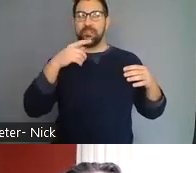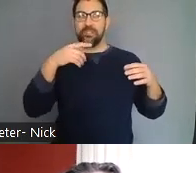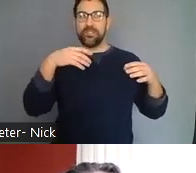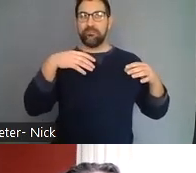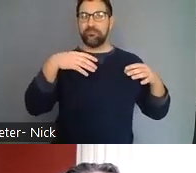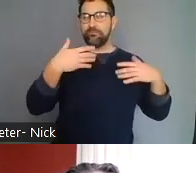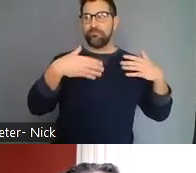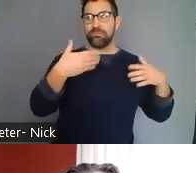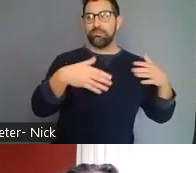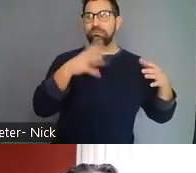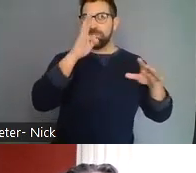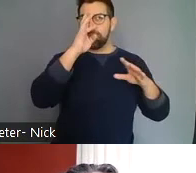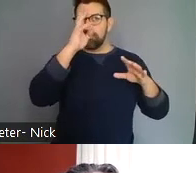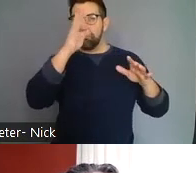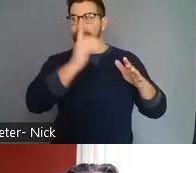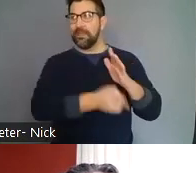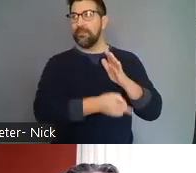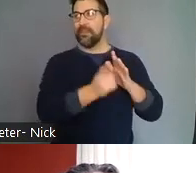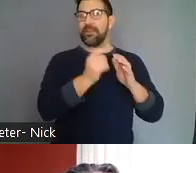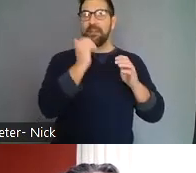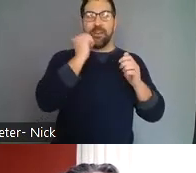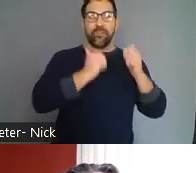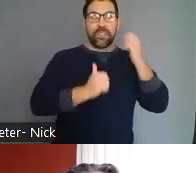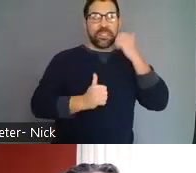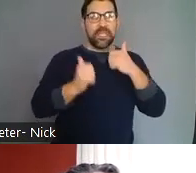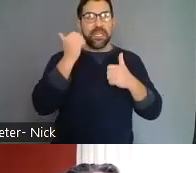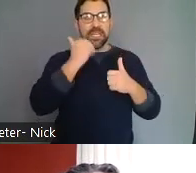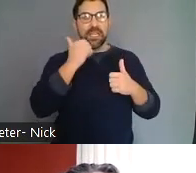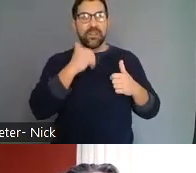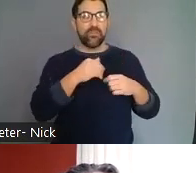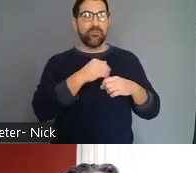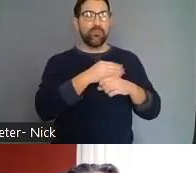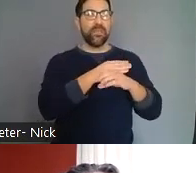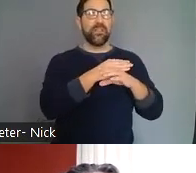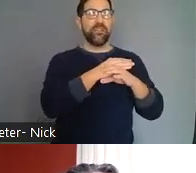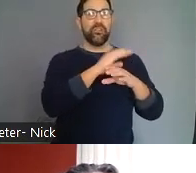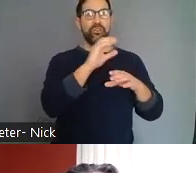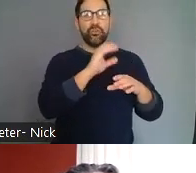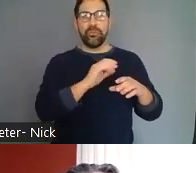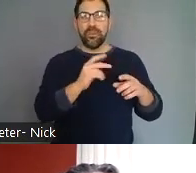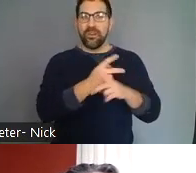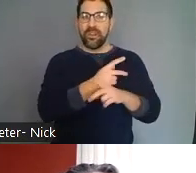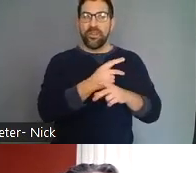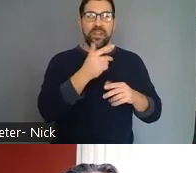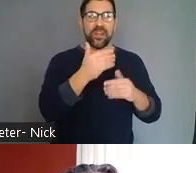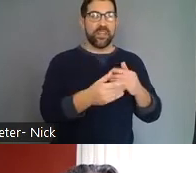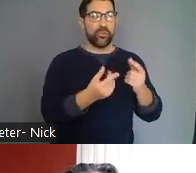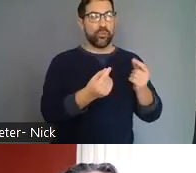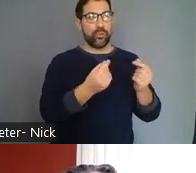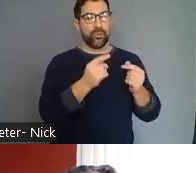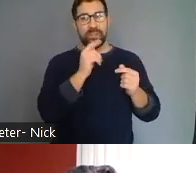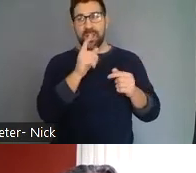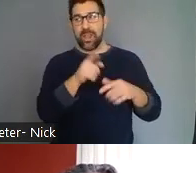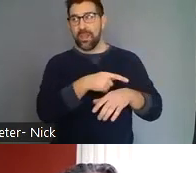and sort of every day we're just meeting on Zoom and then figuring out what's the next steps. Like there isn't really a